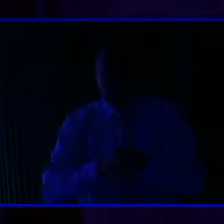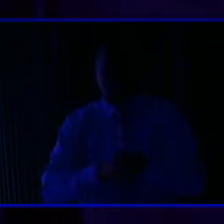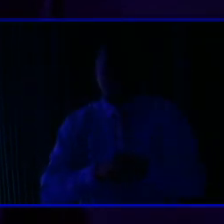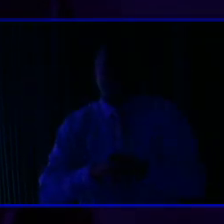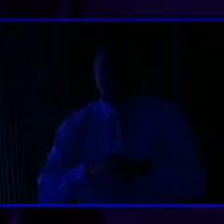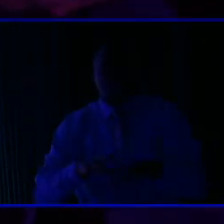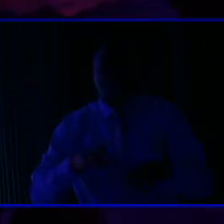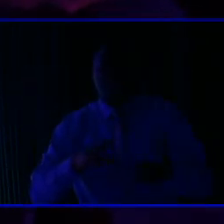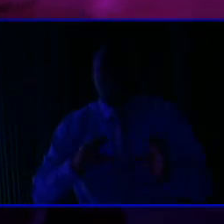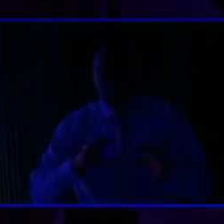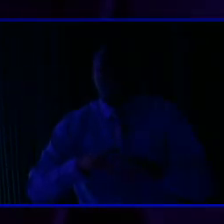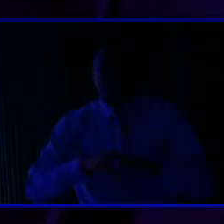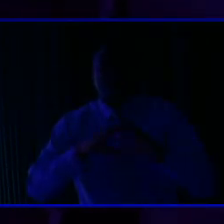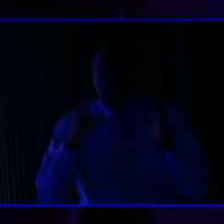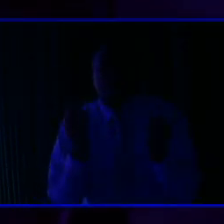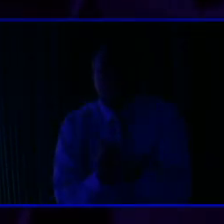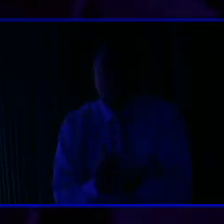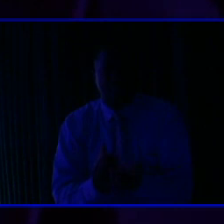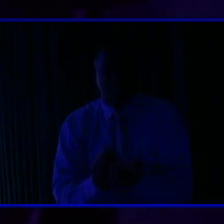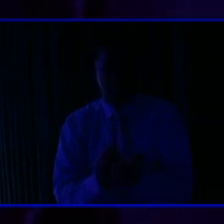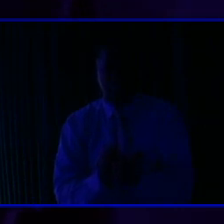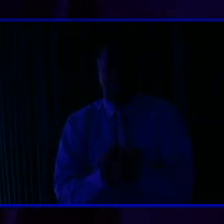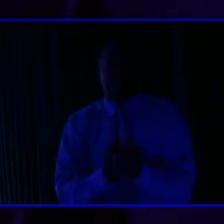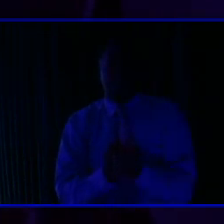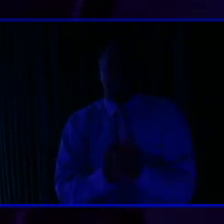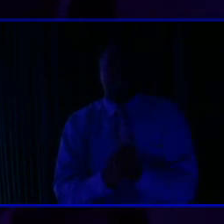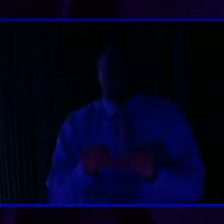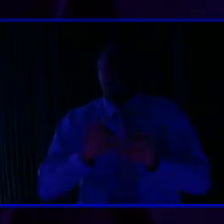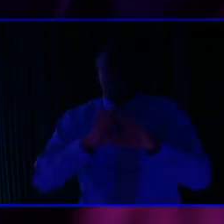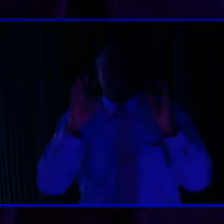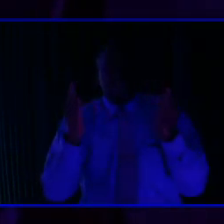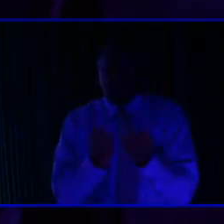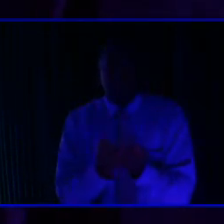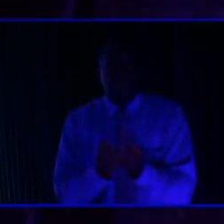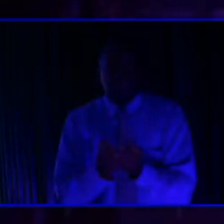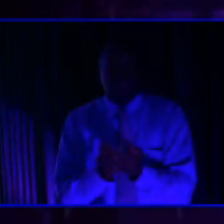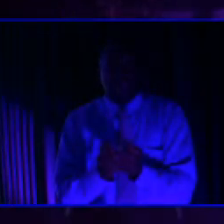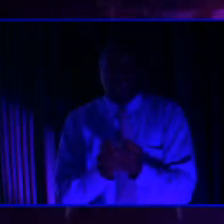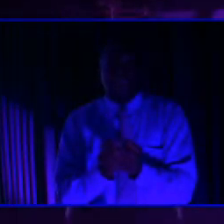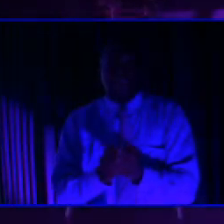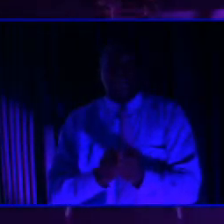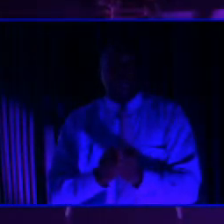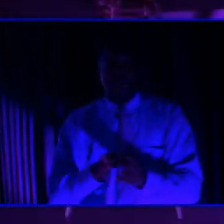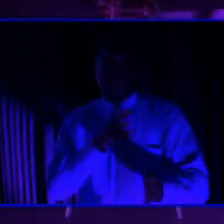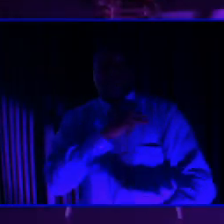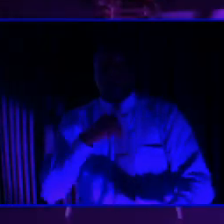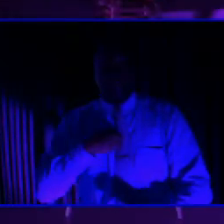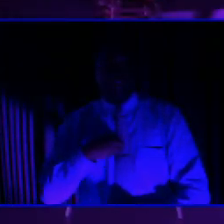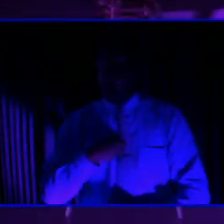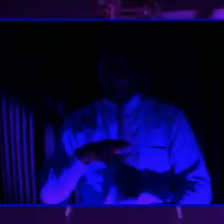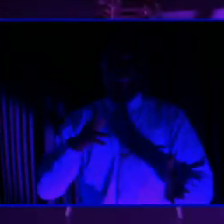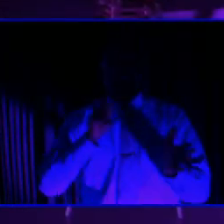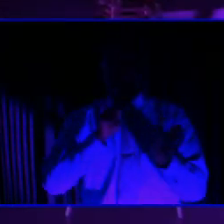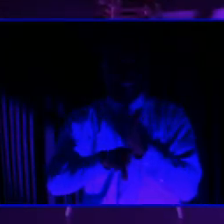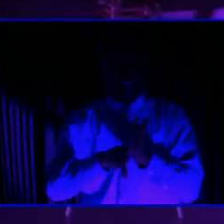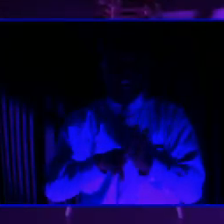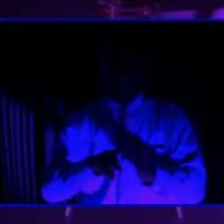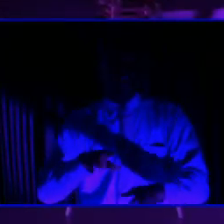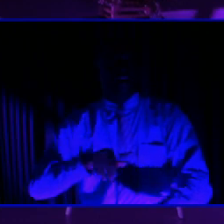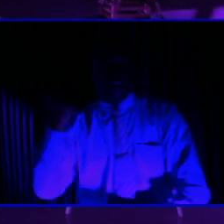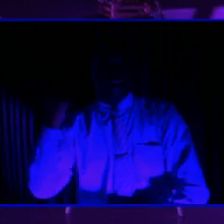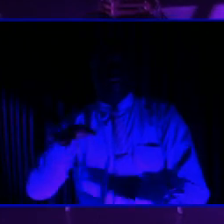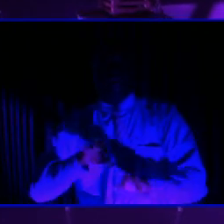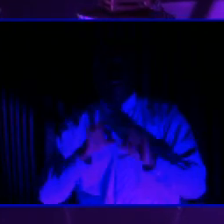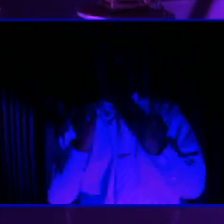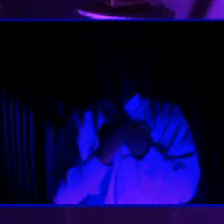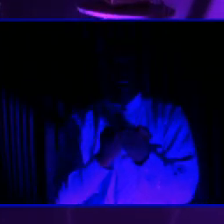relatives contracting murderers to kill their very own relatives, we know that darkness is upon